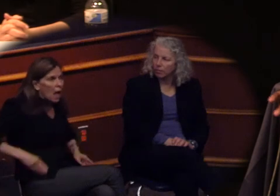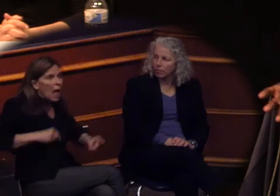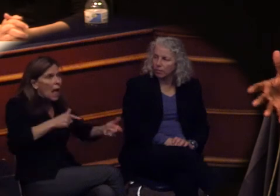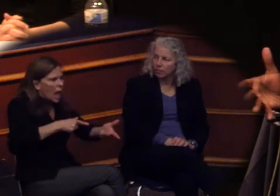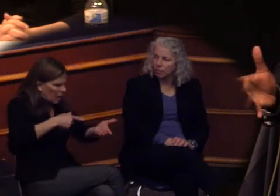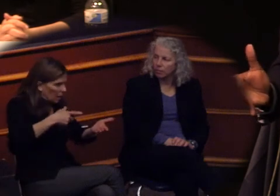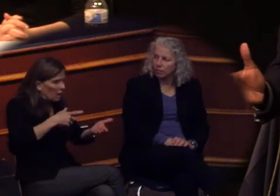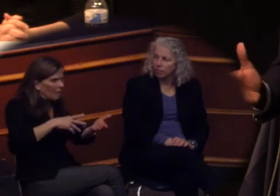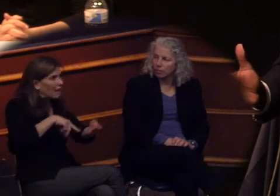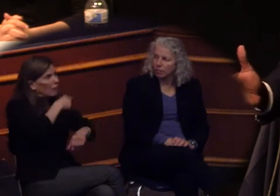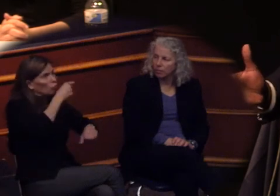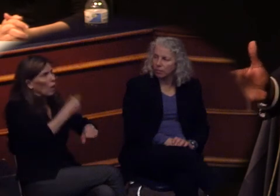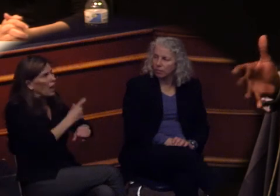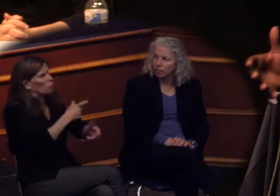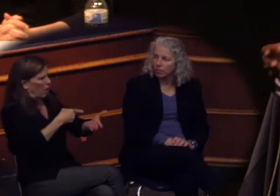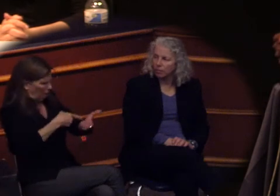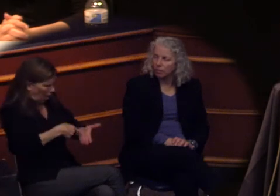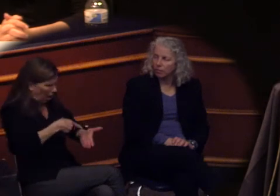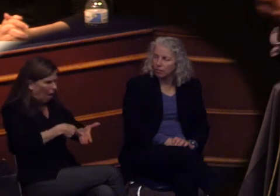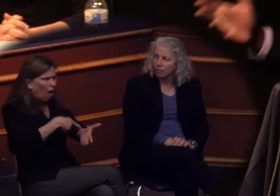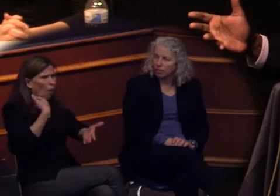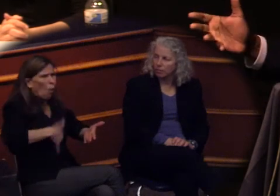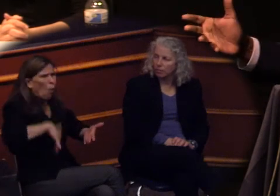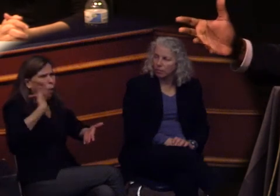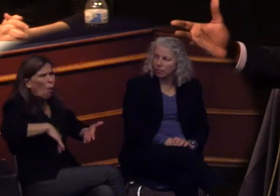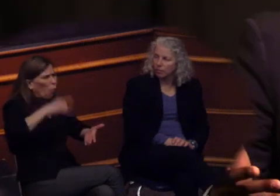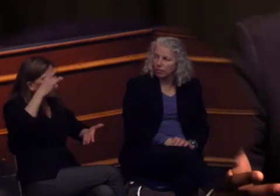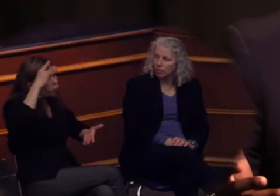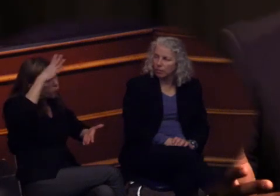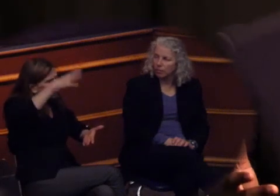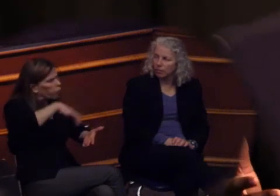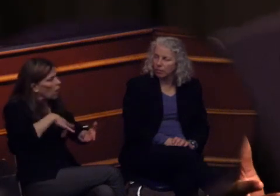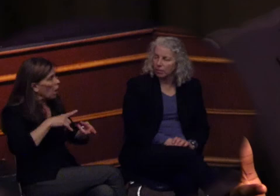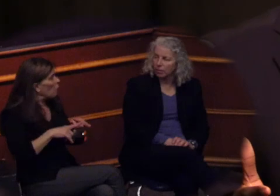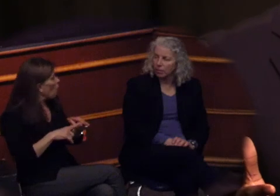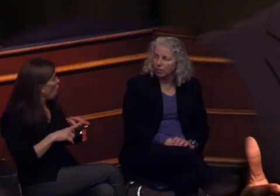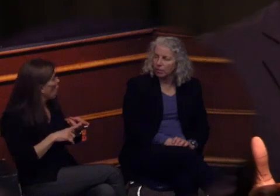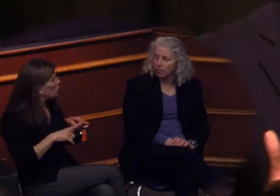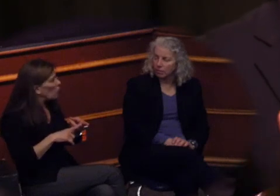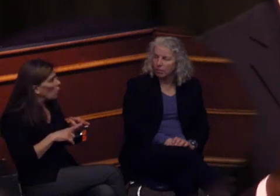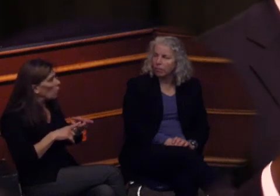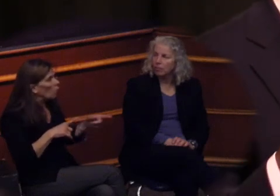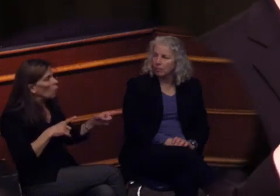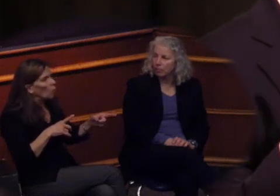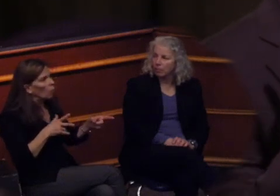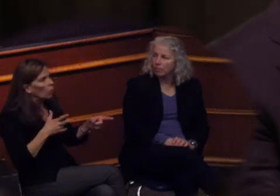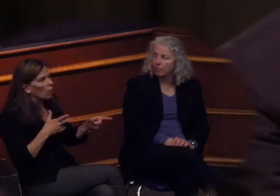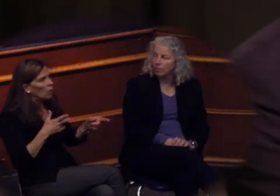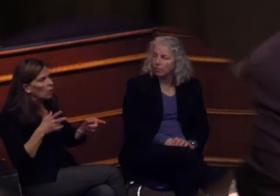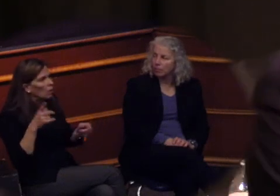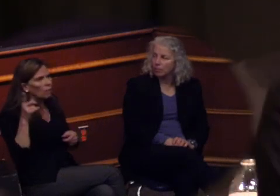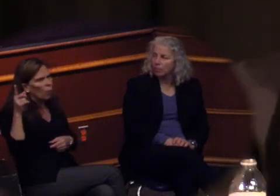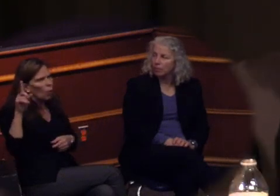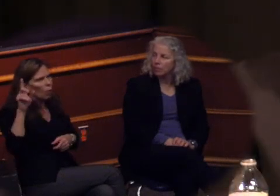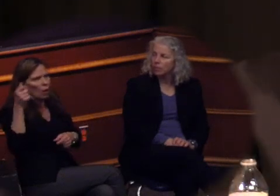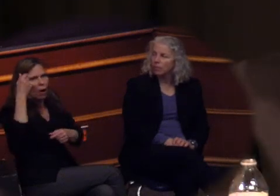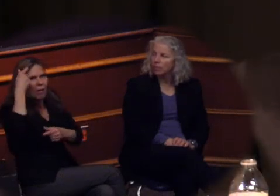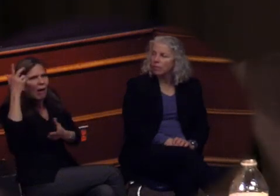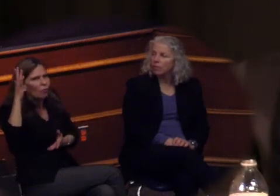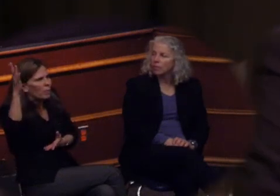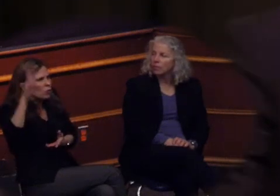We should also support them when politicians tell them to support the status quo when it comes to not addressing climate change.